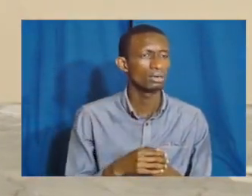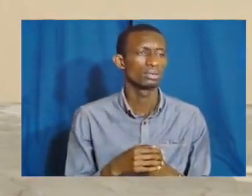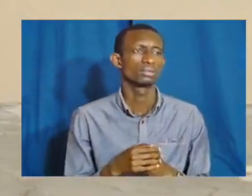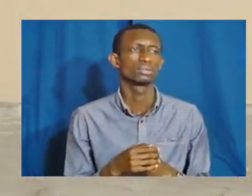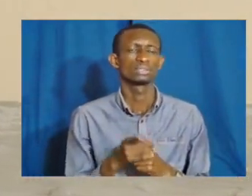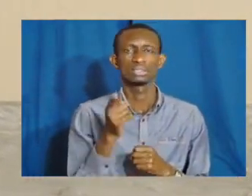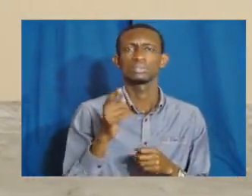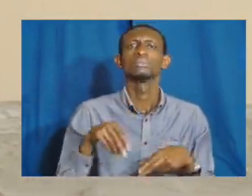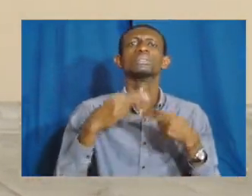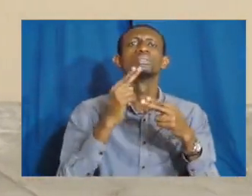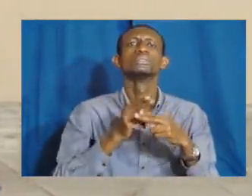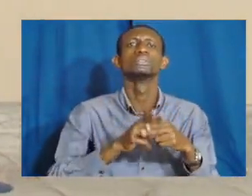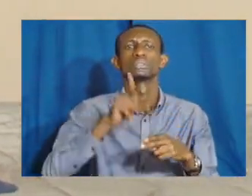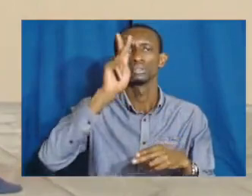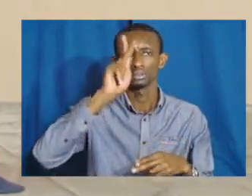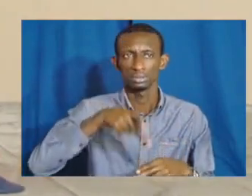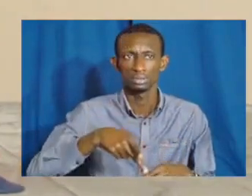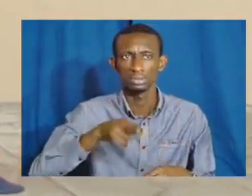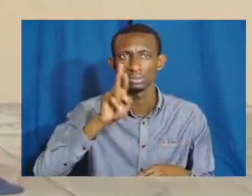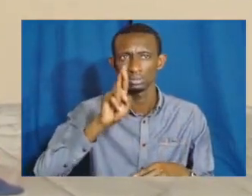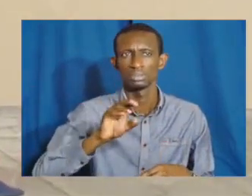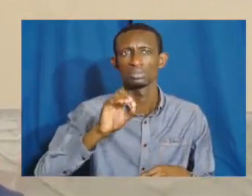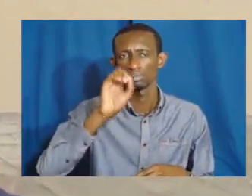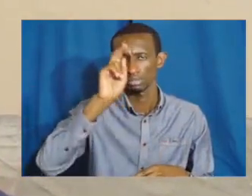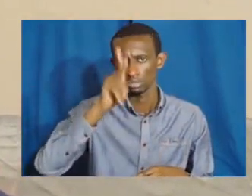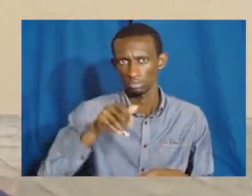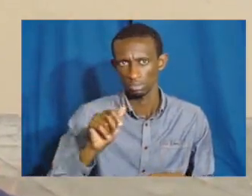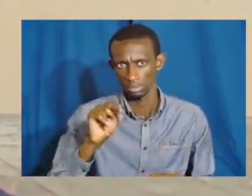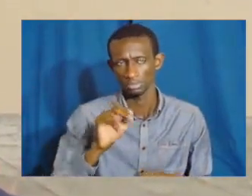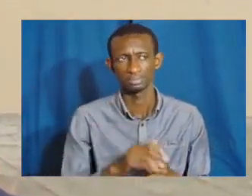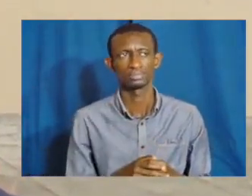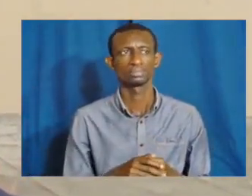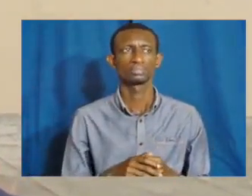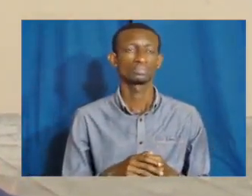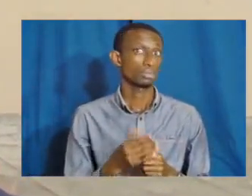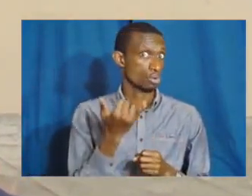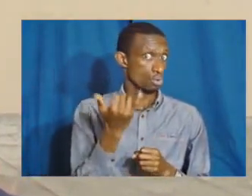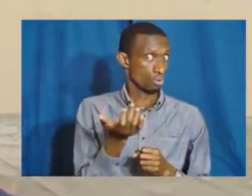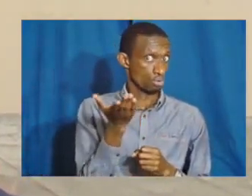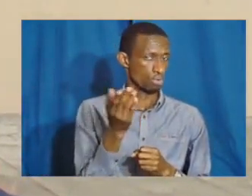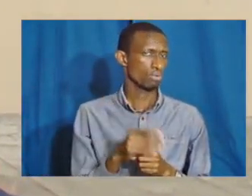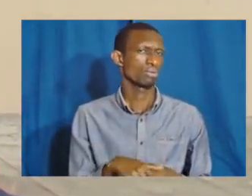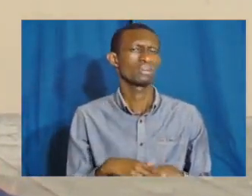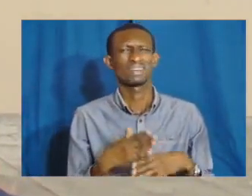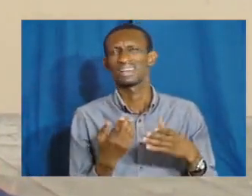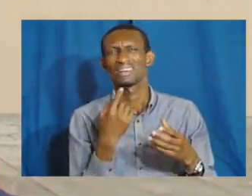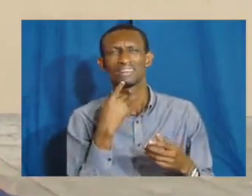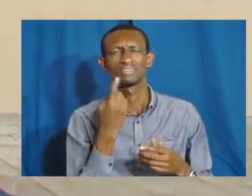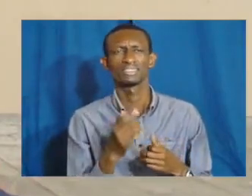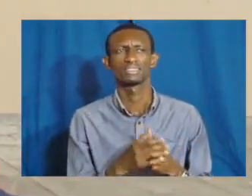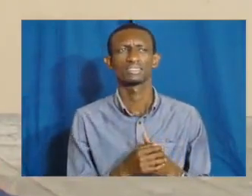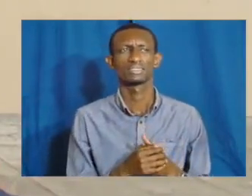is propane. So you have propane. So it is now, you can say